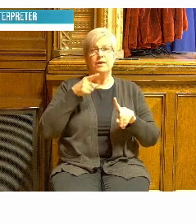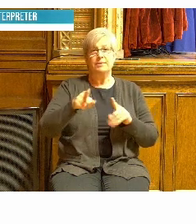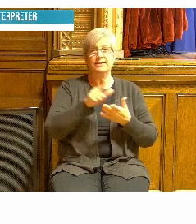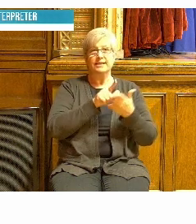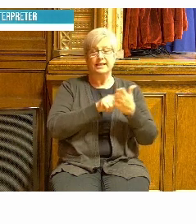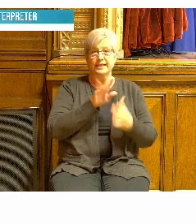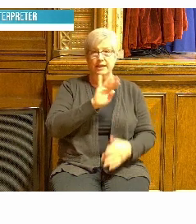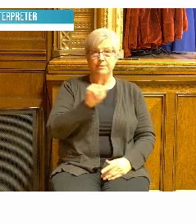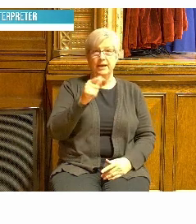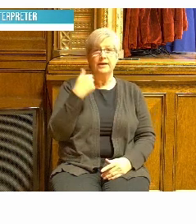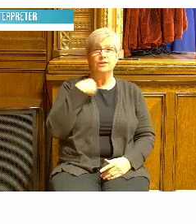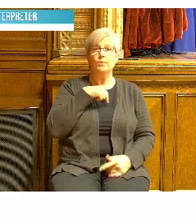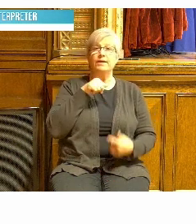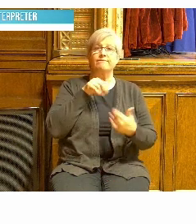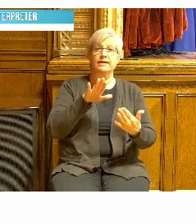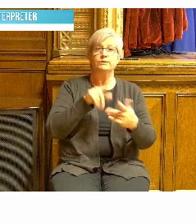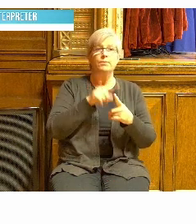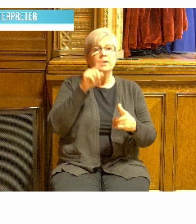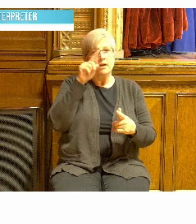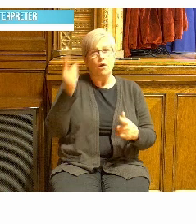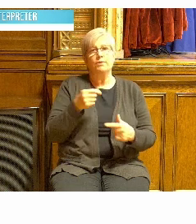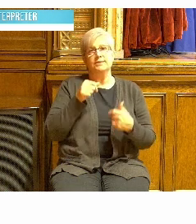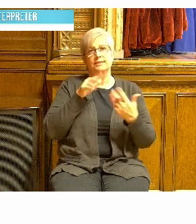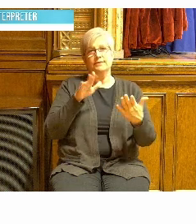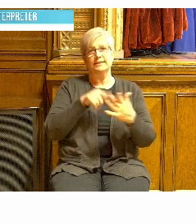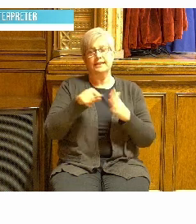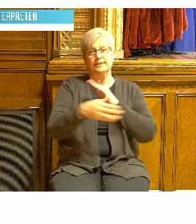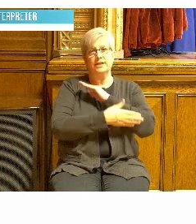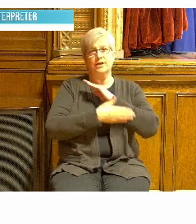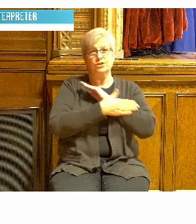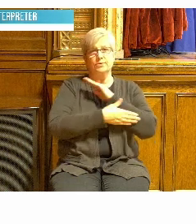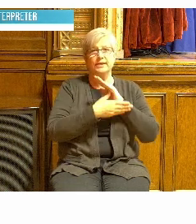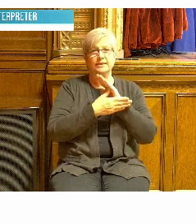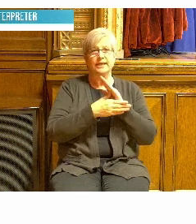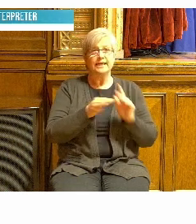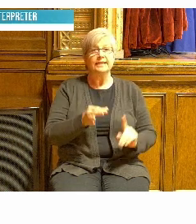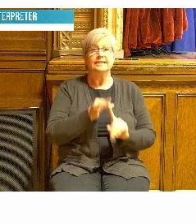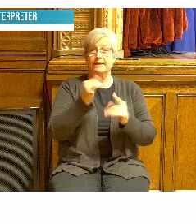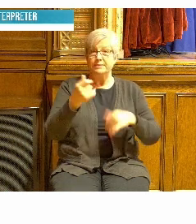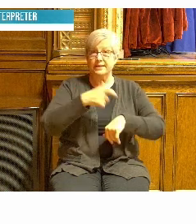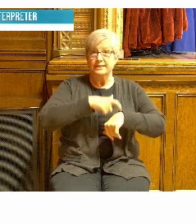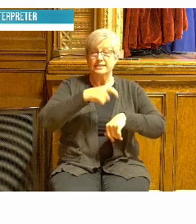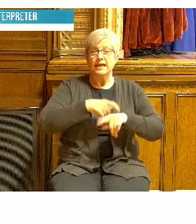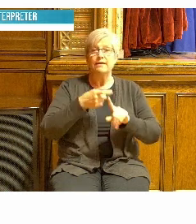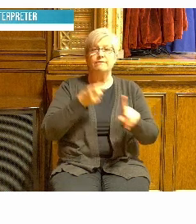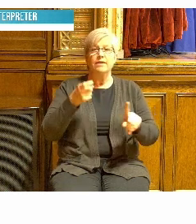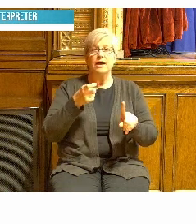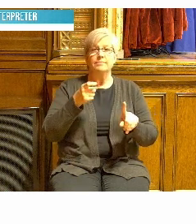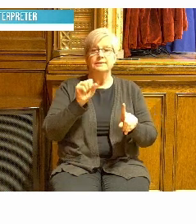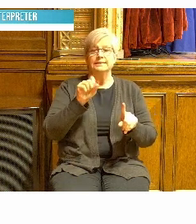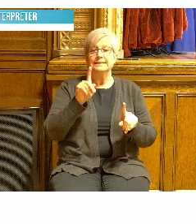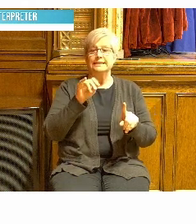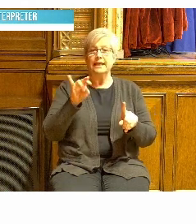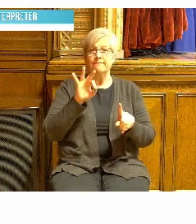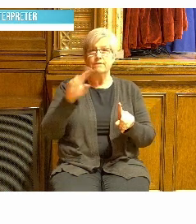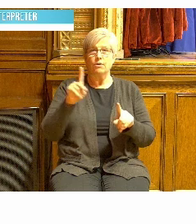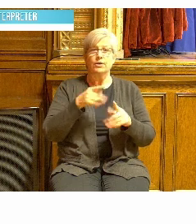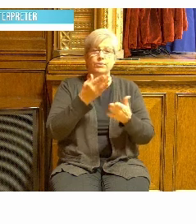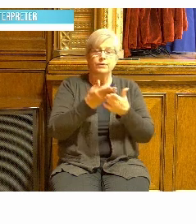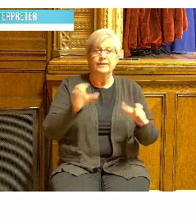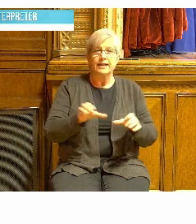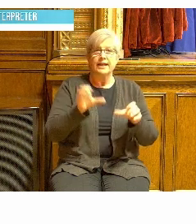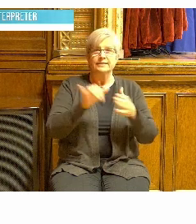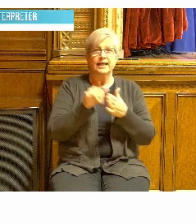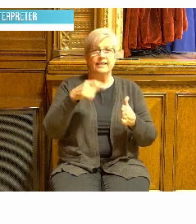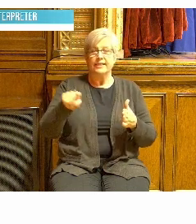legal bill, we faced what we always face in this country, except this time it's from skinfolk, proving in action that